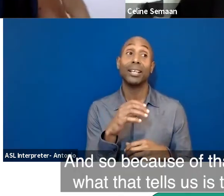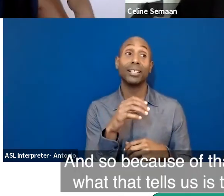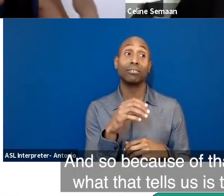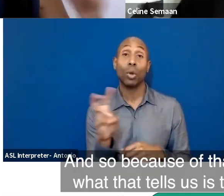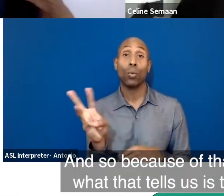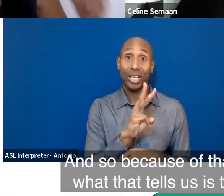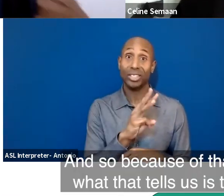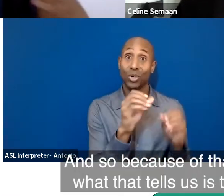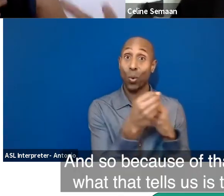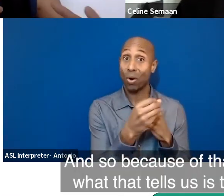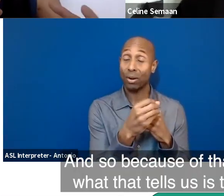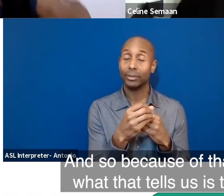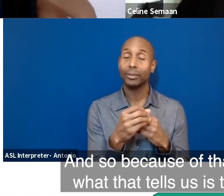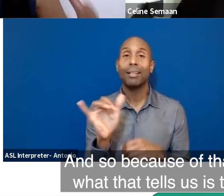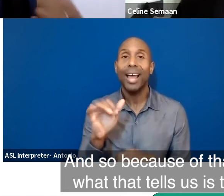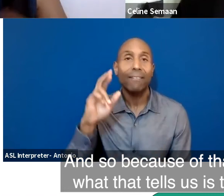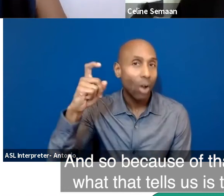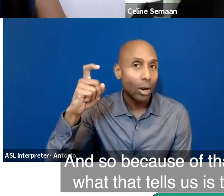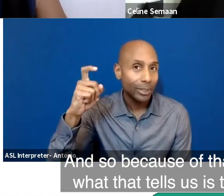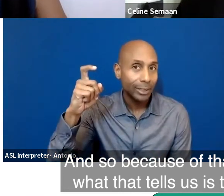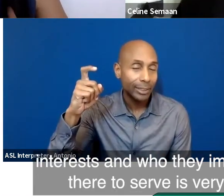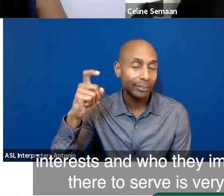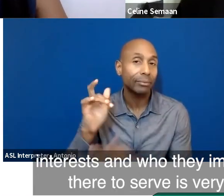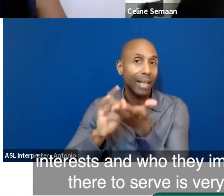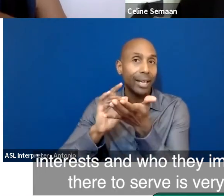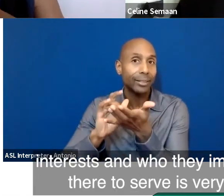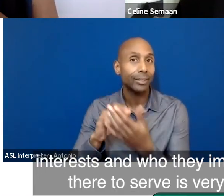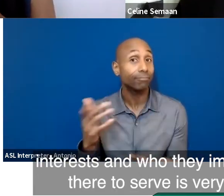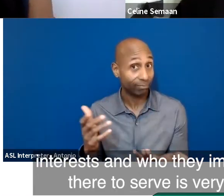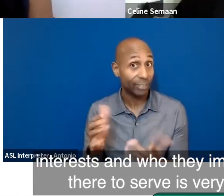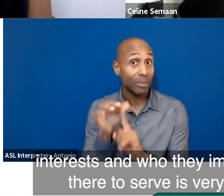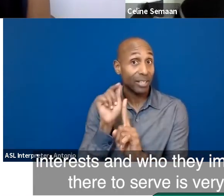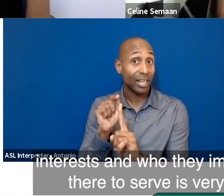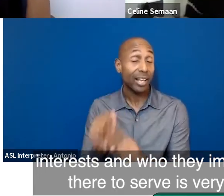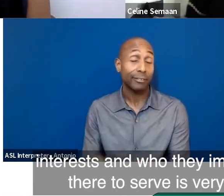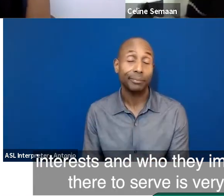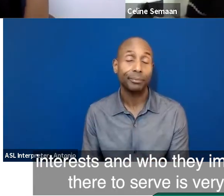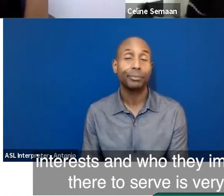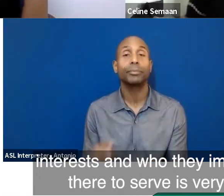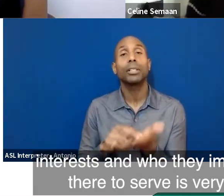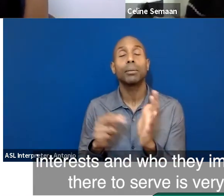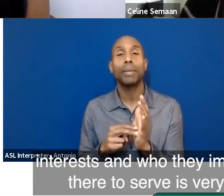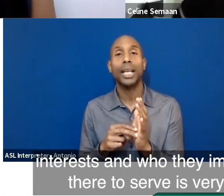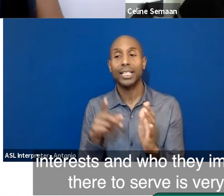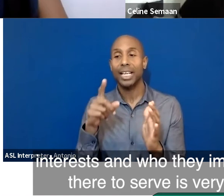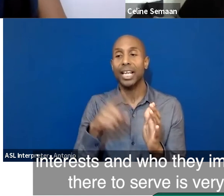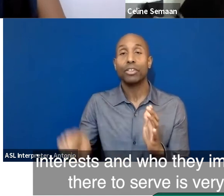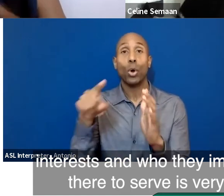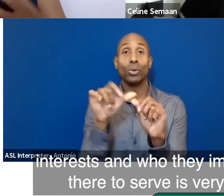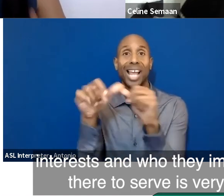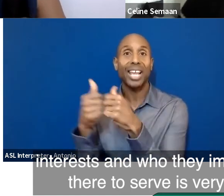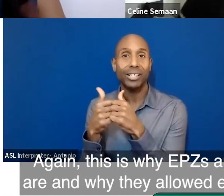And so because of that history, what that tells us is that their interests and who they imagine they're there to serve